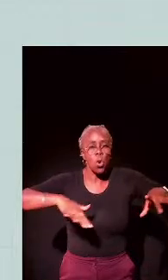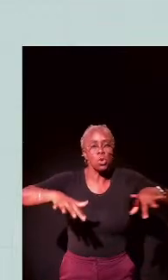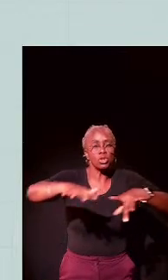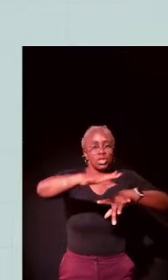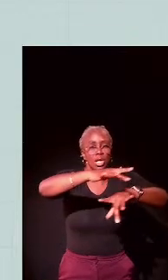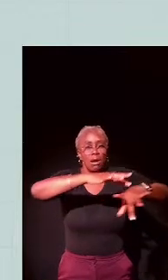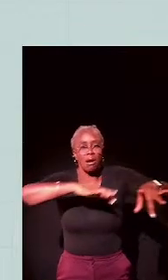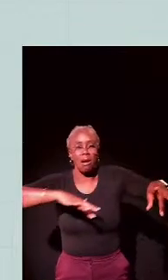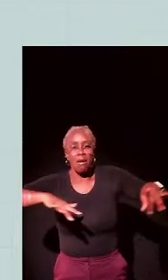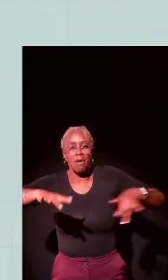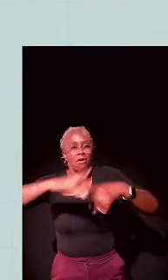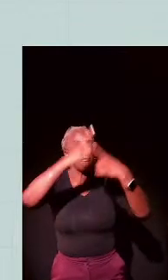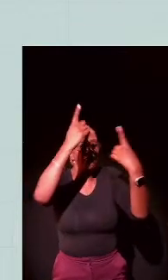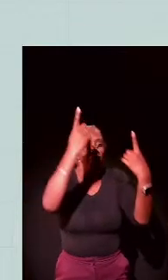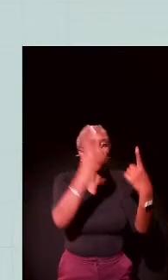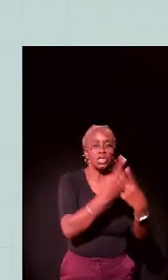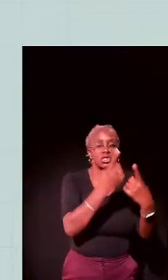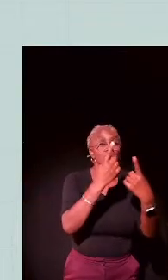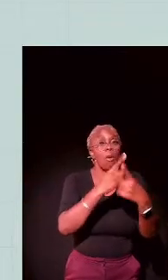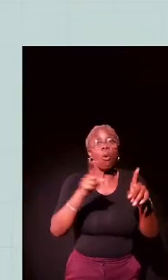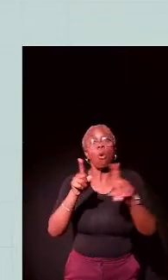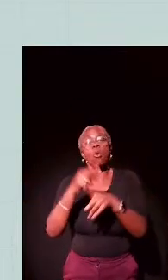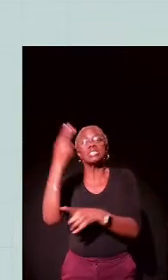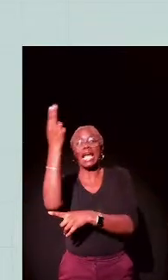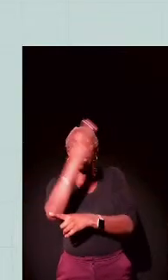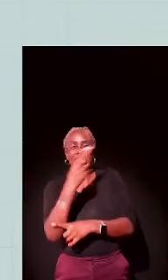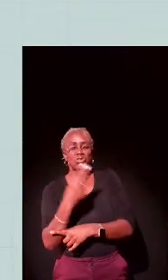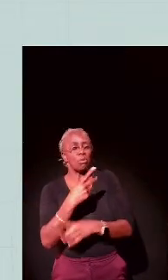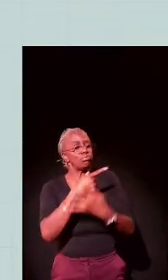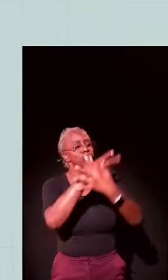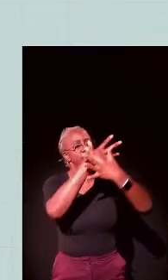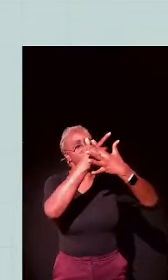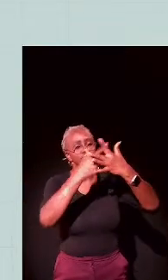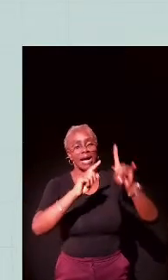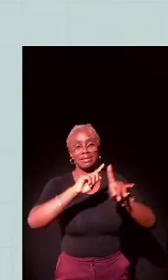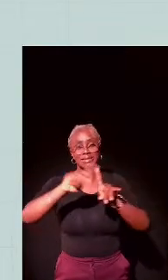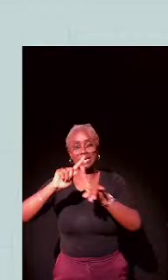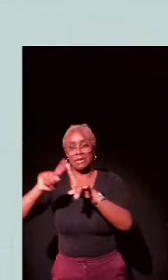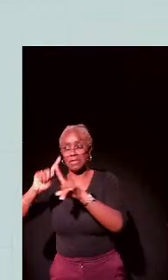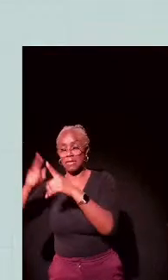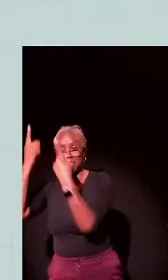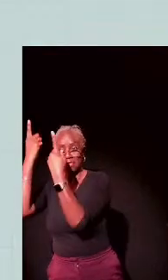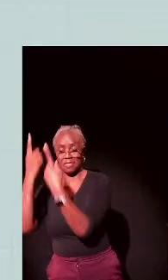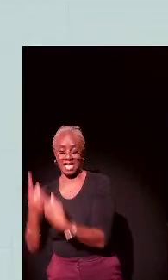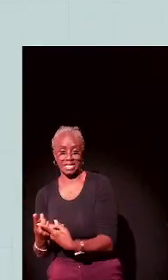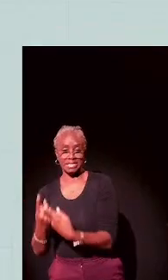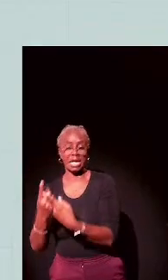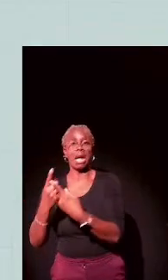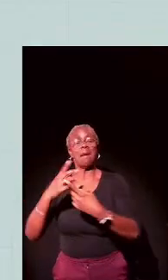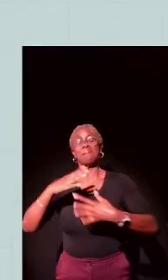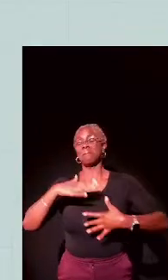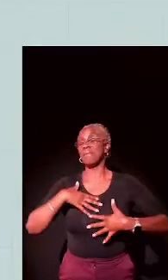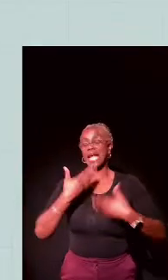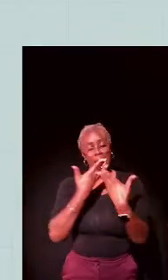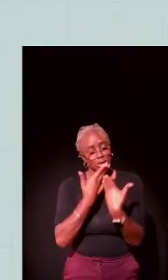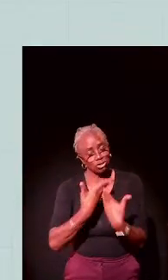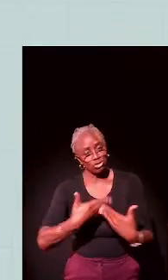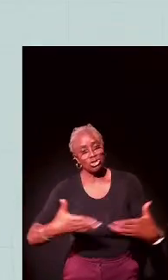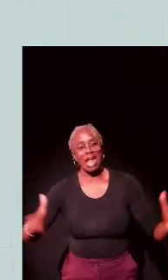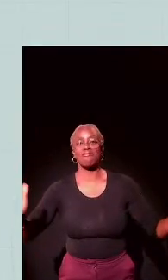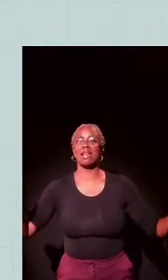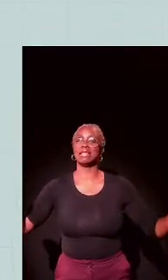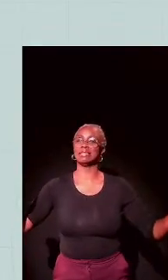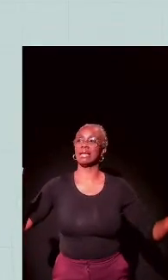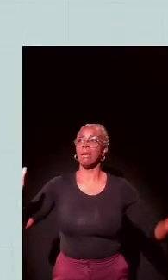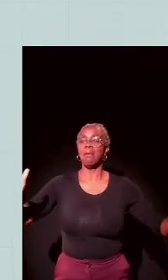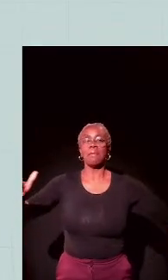some furniture, some consumer electronics, a bunch of different kinds of things. So I really think of myself as a generalist, and what excites me the most